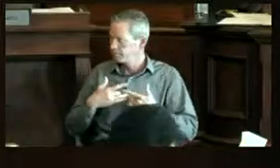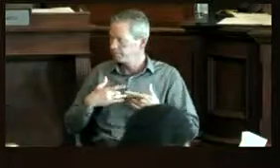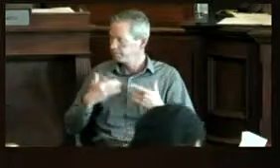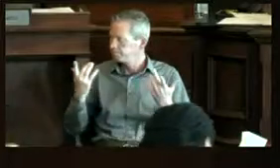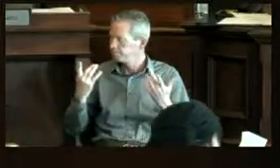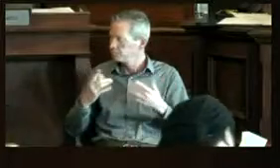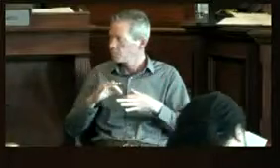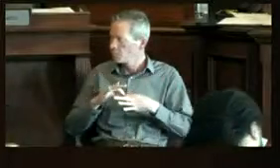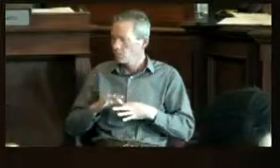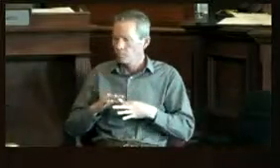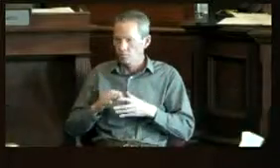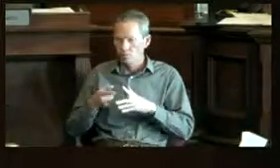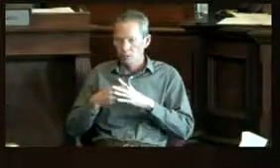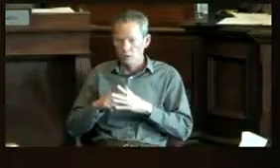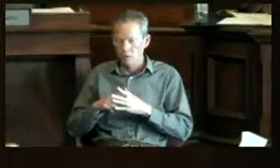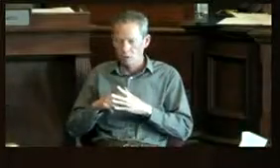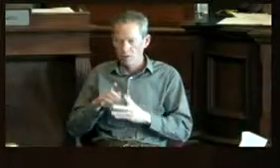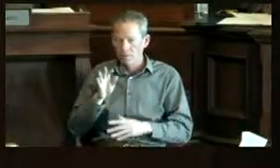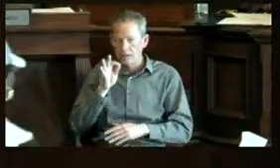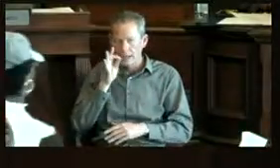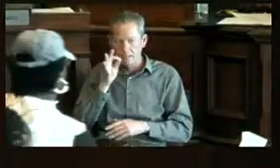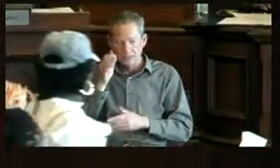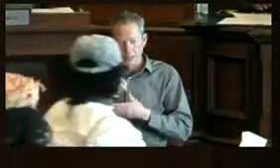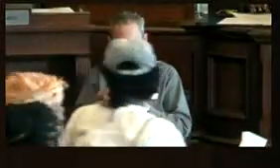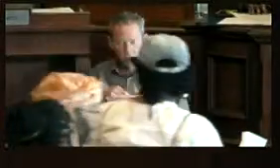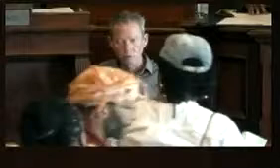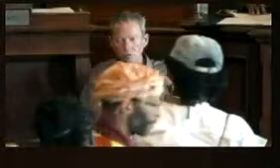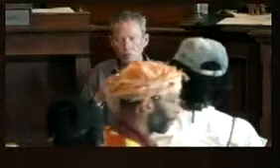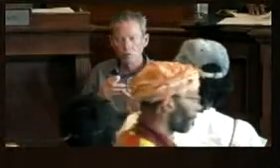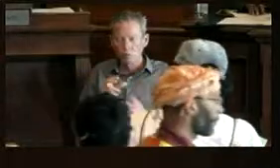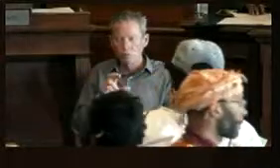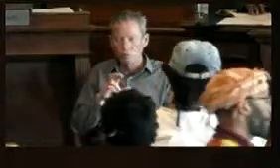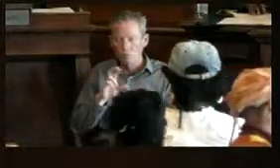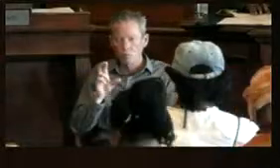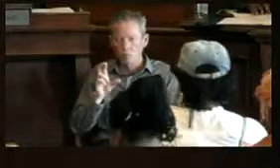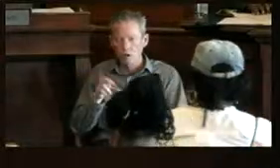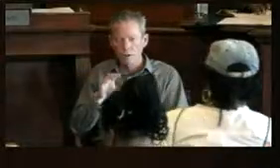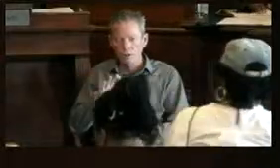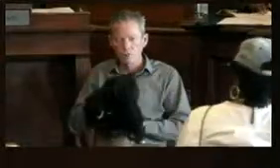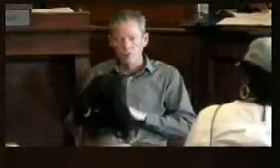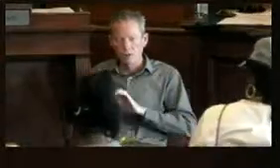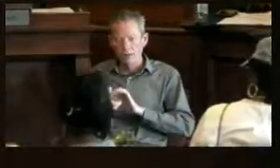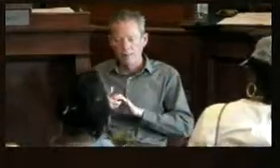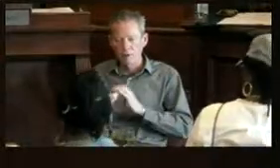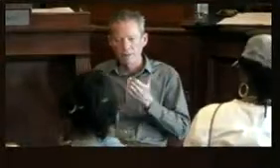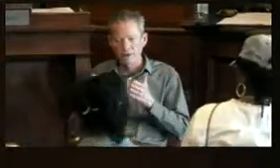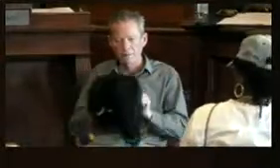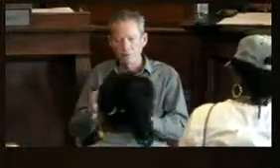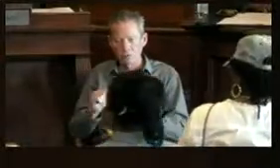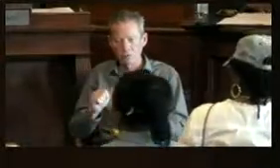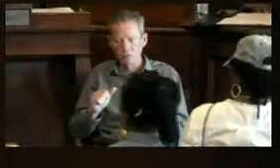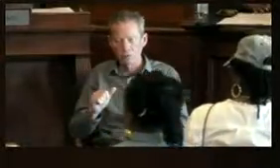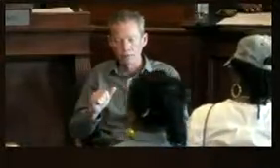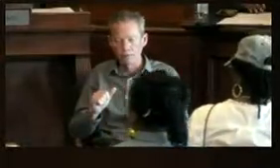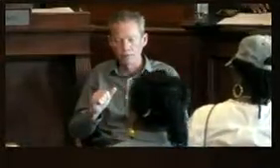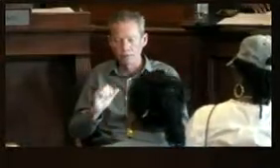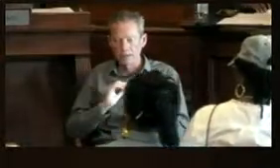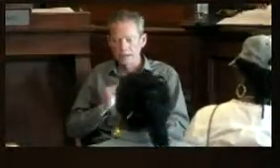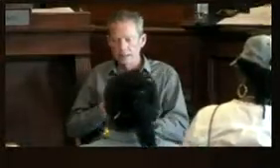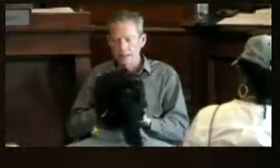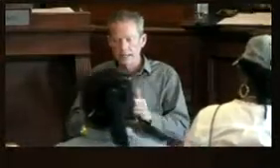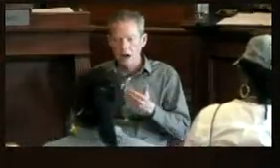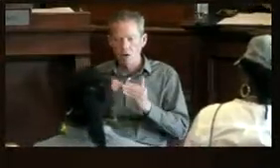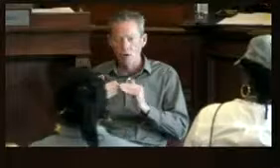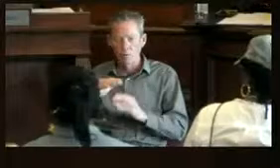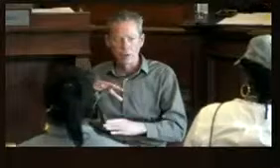going with the rollout of cannabis in Rochester and your collaborative efforts to get our